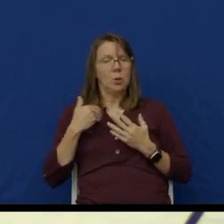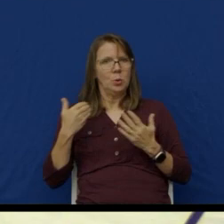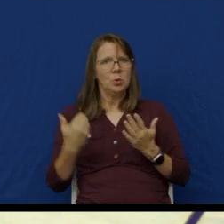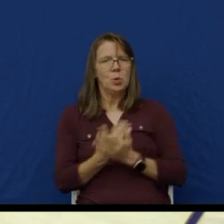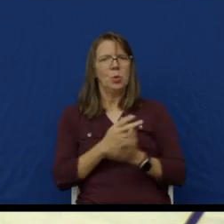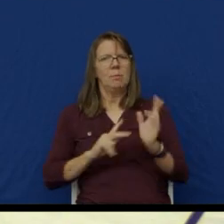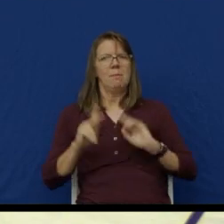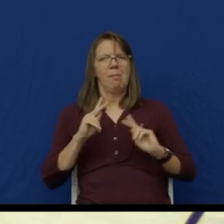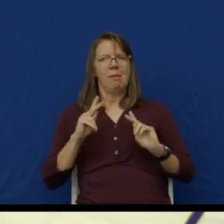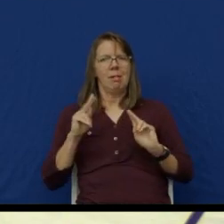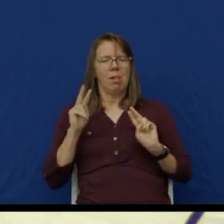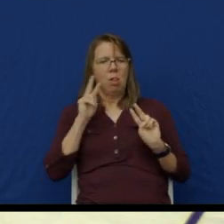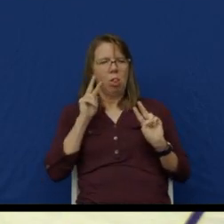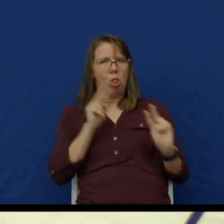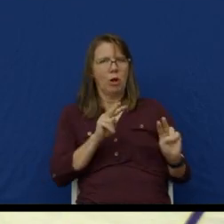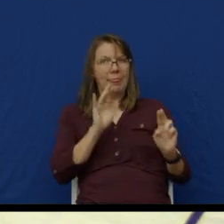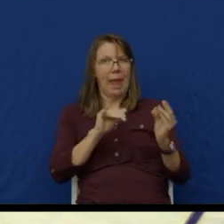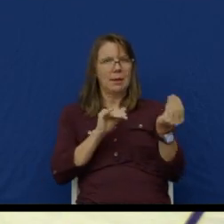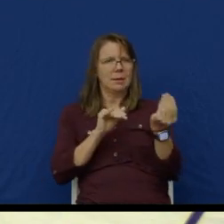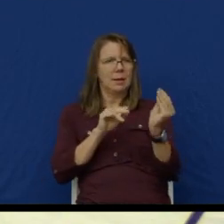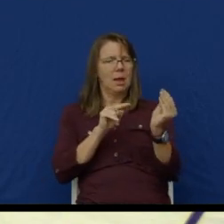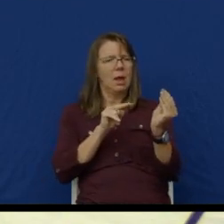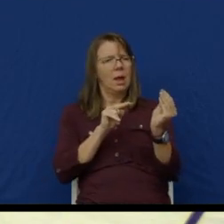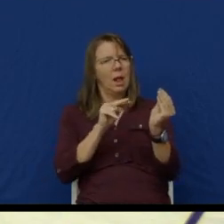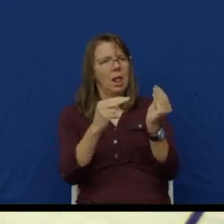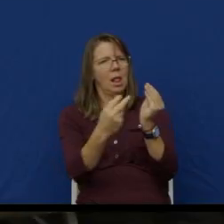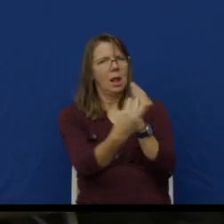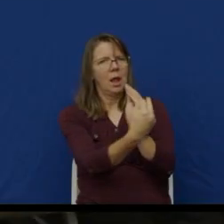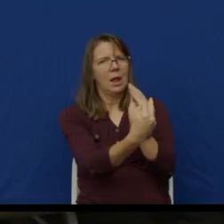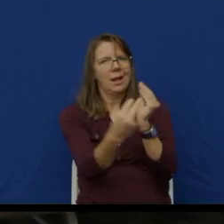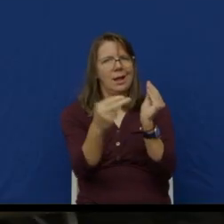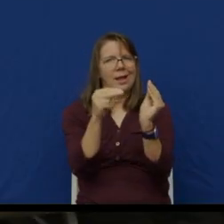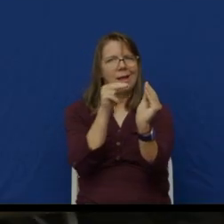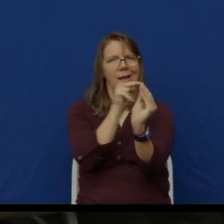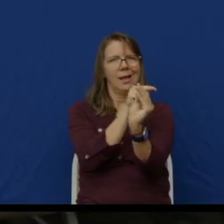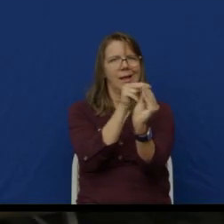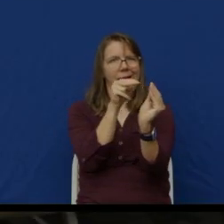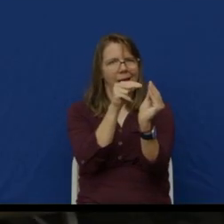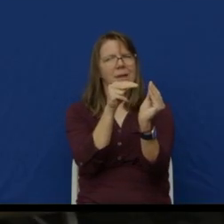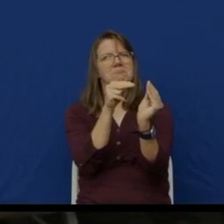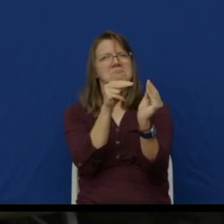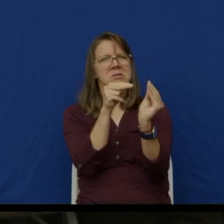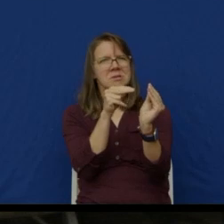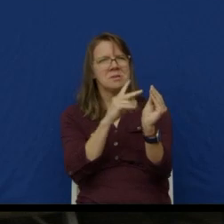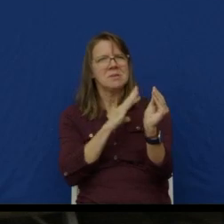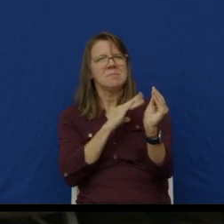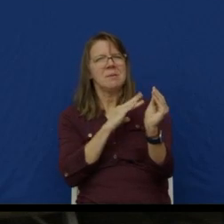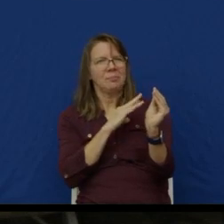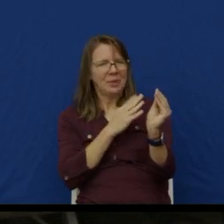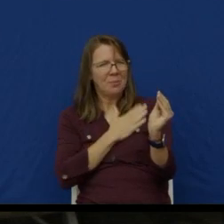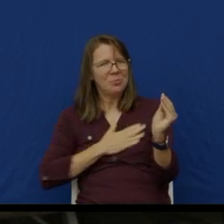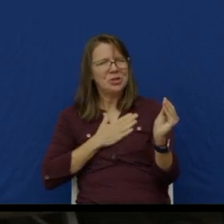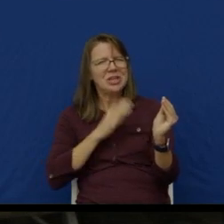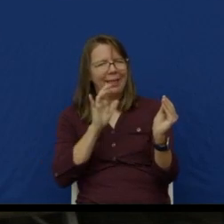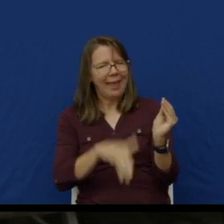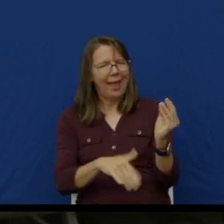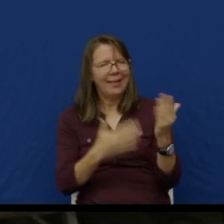I appreciate that. Thank you for bringing it all to the table.